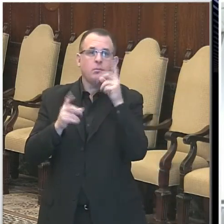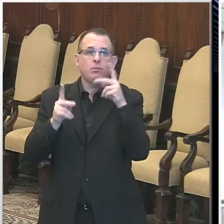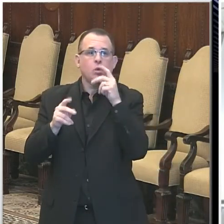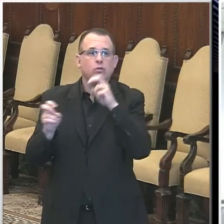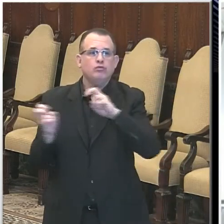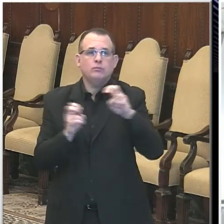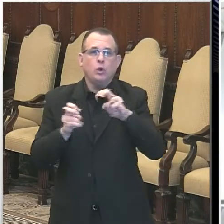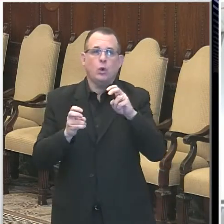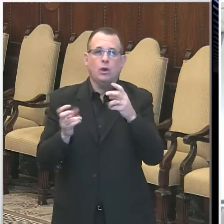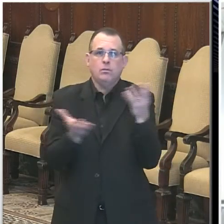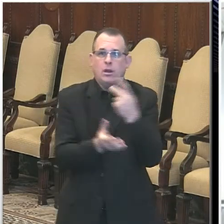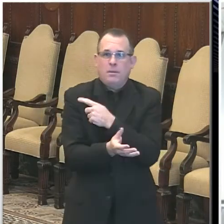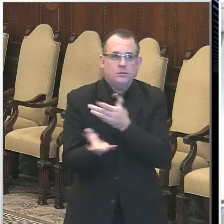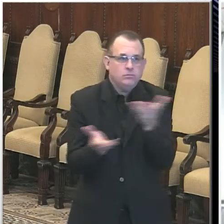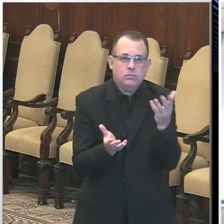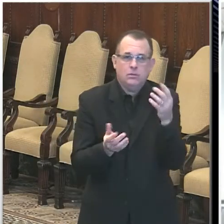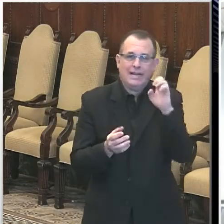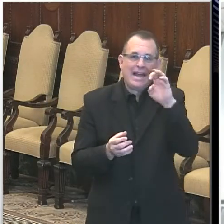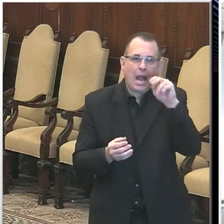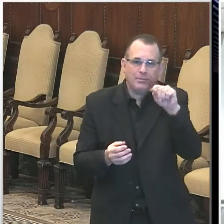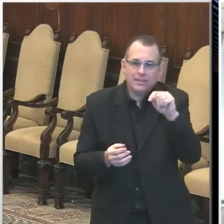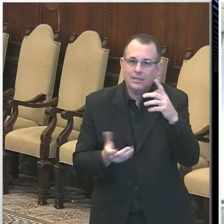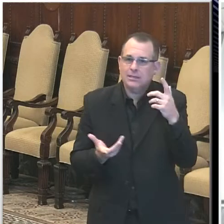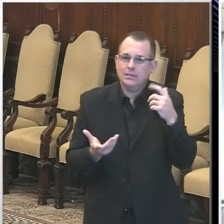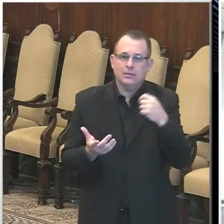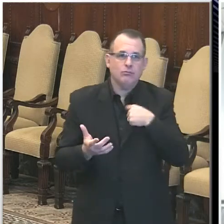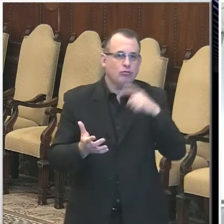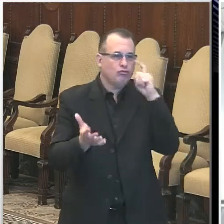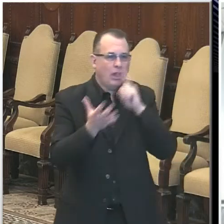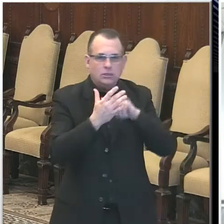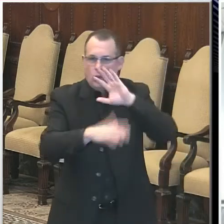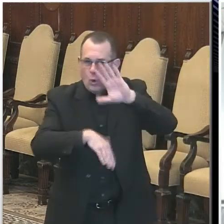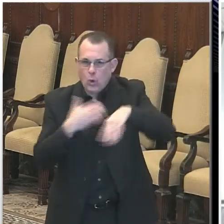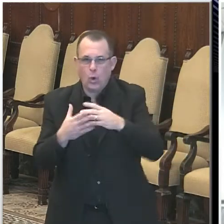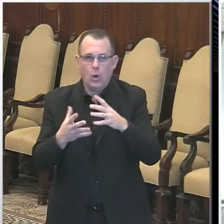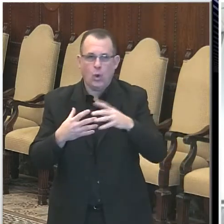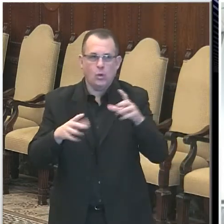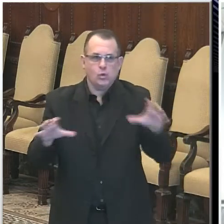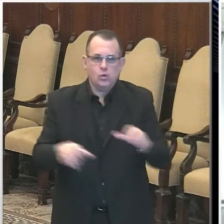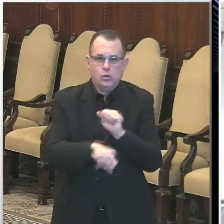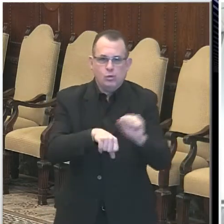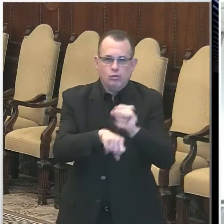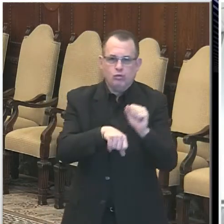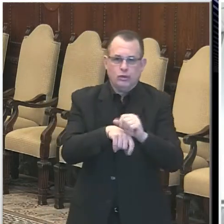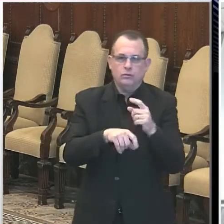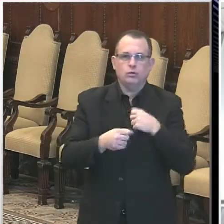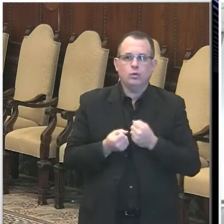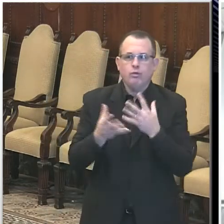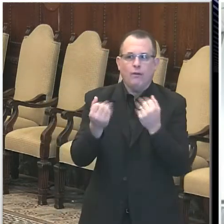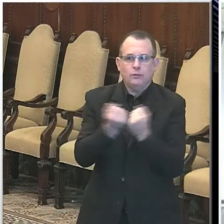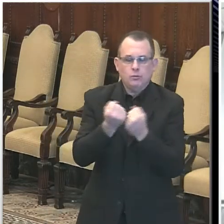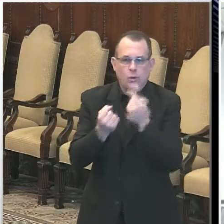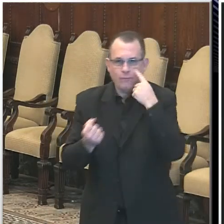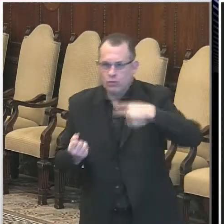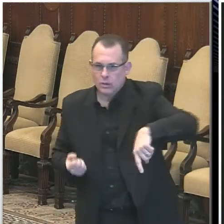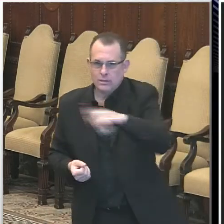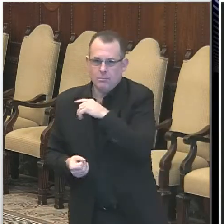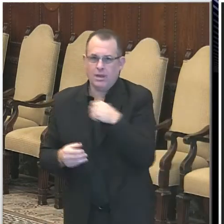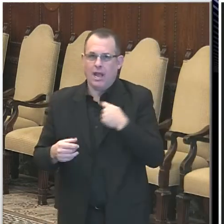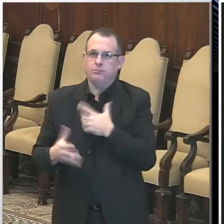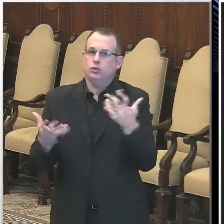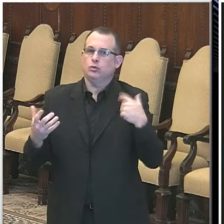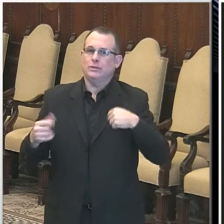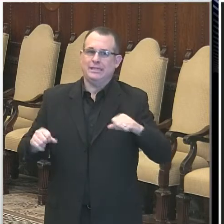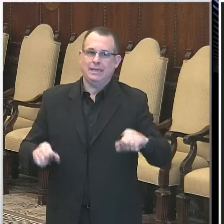we certainly recognize everything that they're doing and are trying to provide as many supports as we can. And for